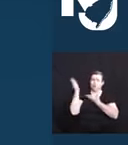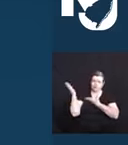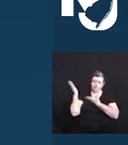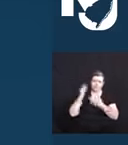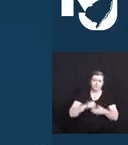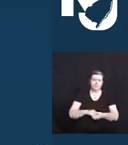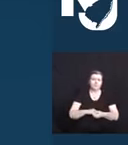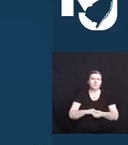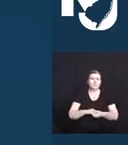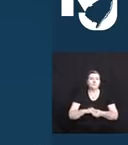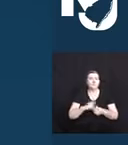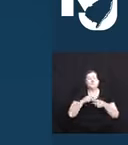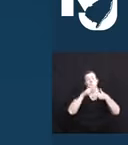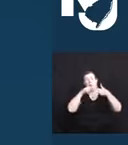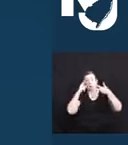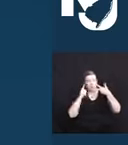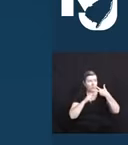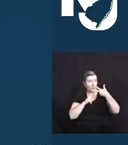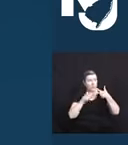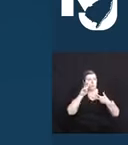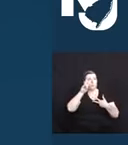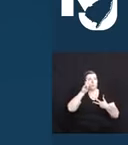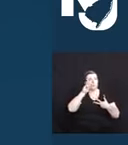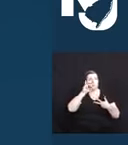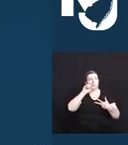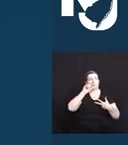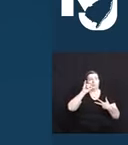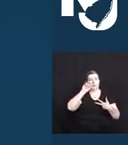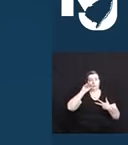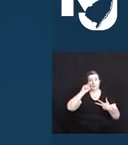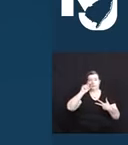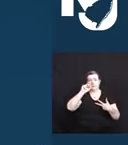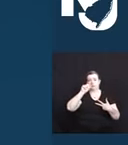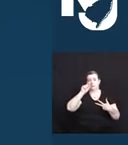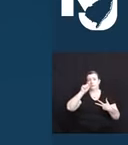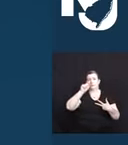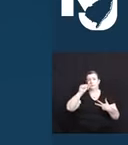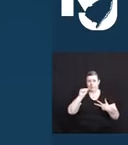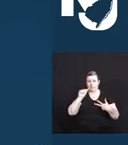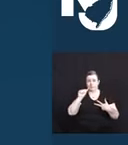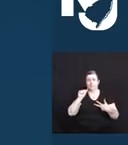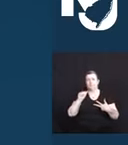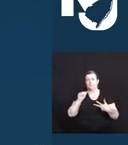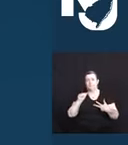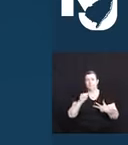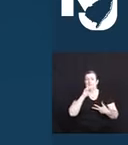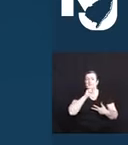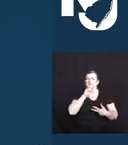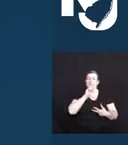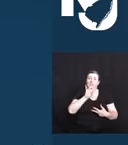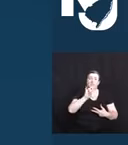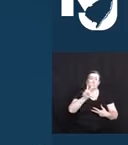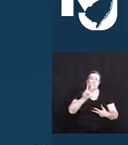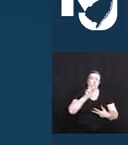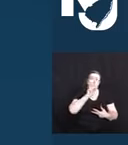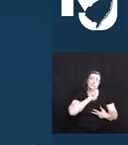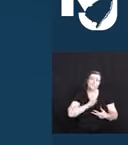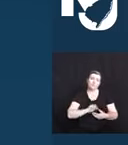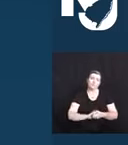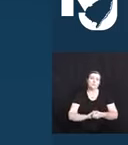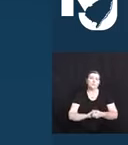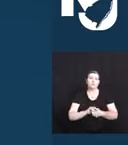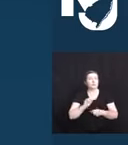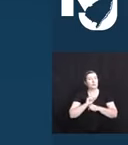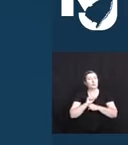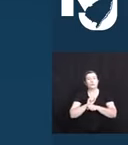we remember William Bill Notta. He was 72 years old and spent all but 7 of those years